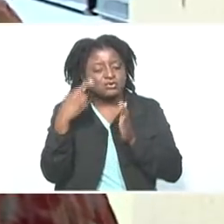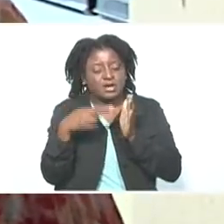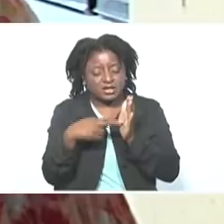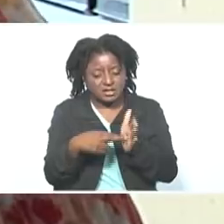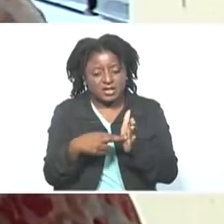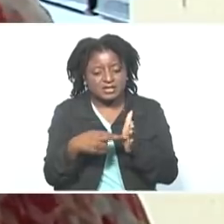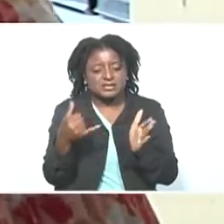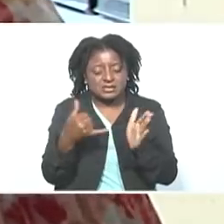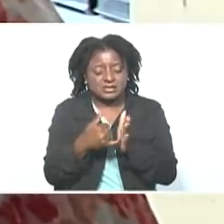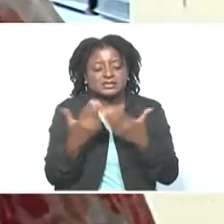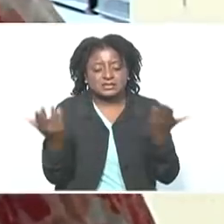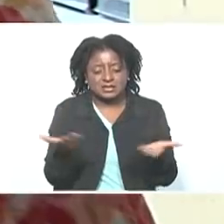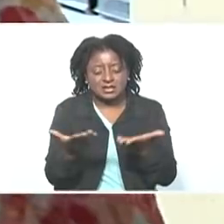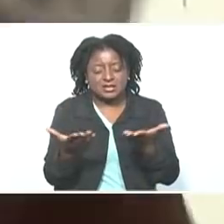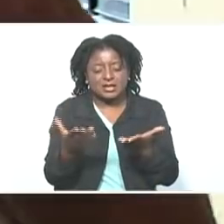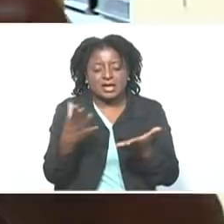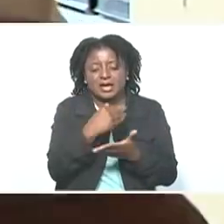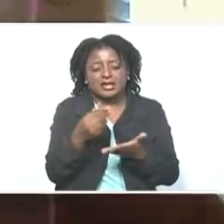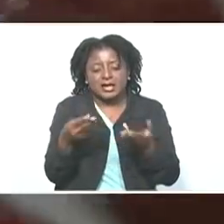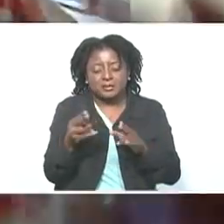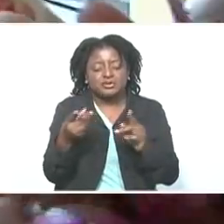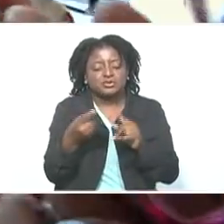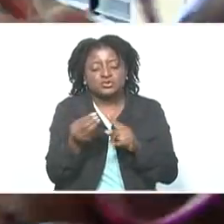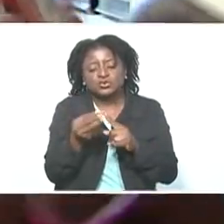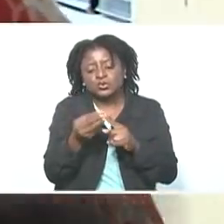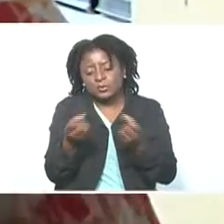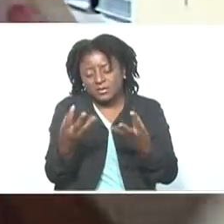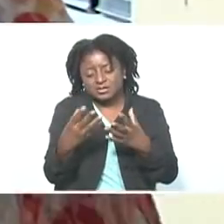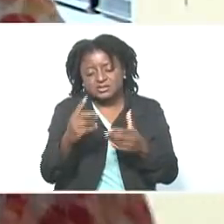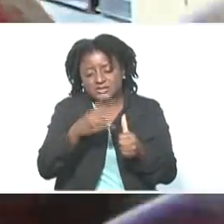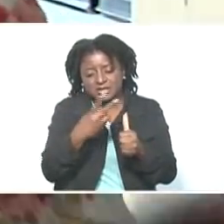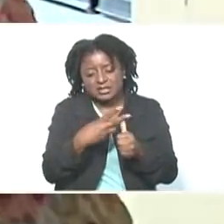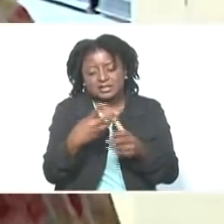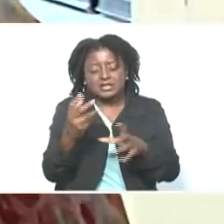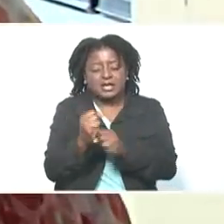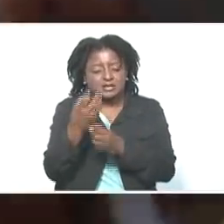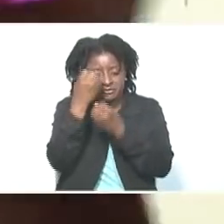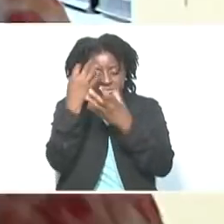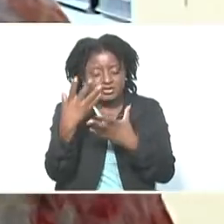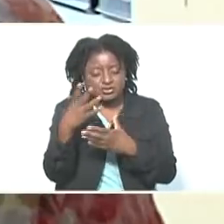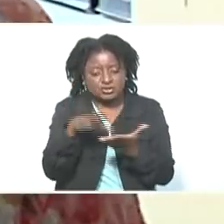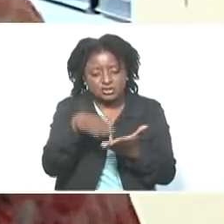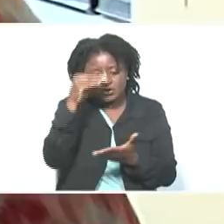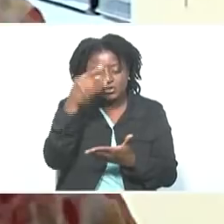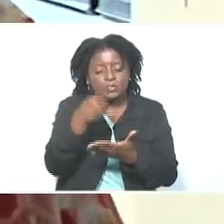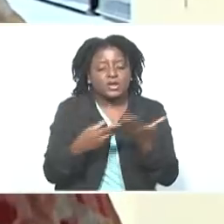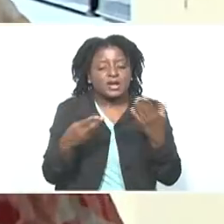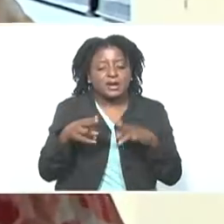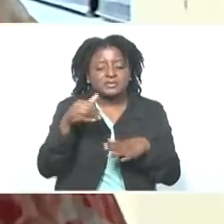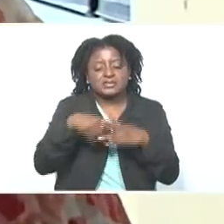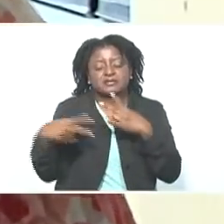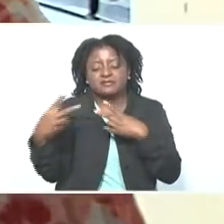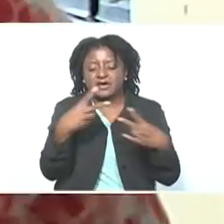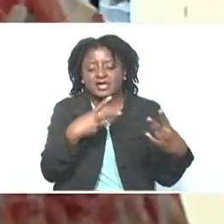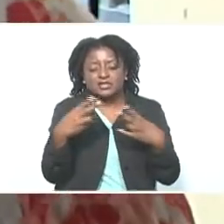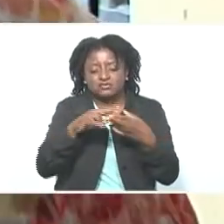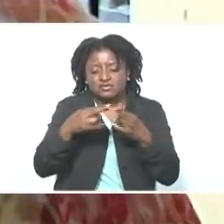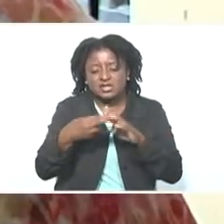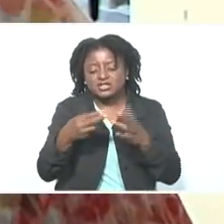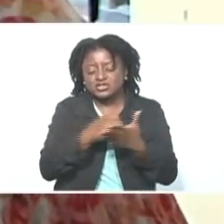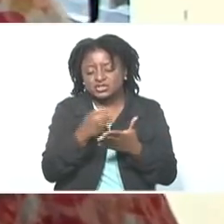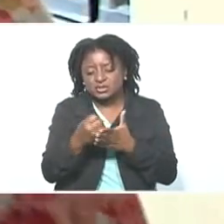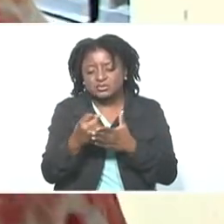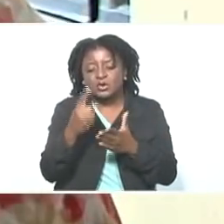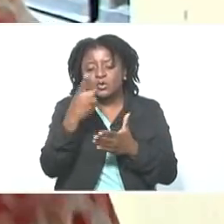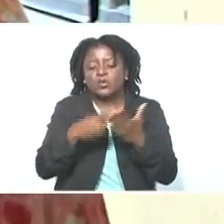much. And the second thing, to get information, find out what happens in violent relationships, what's a